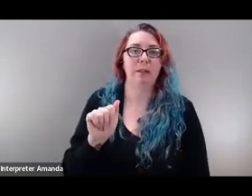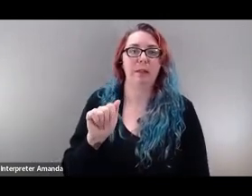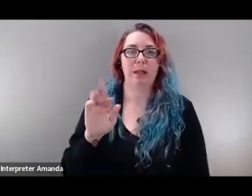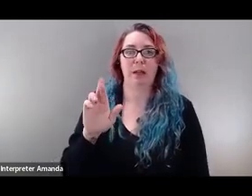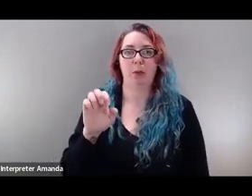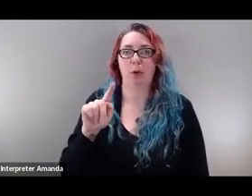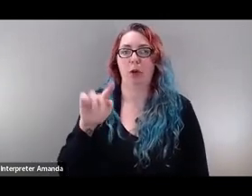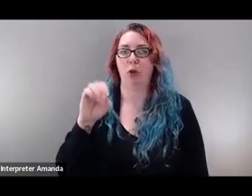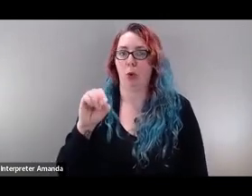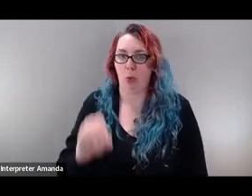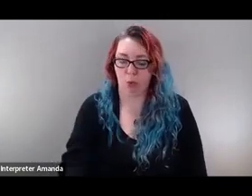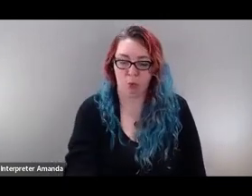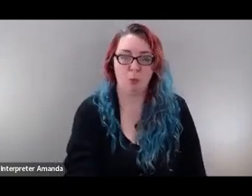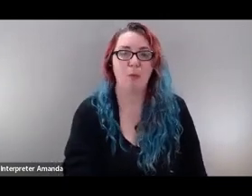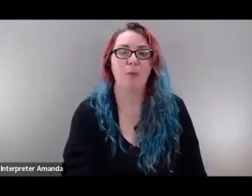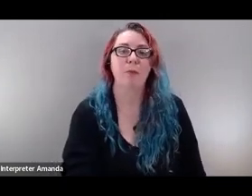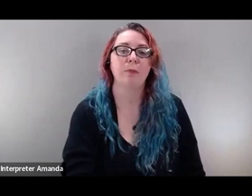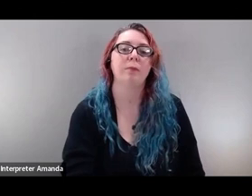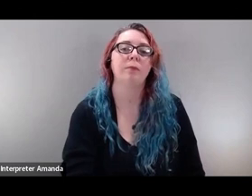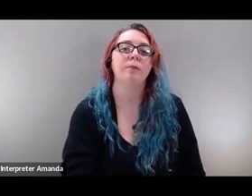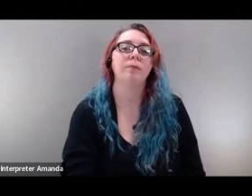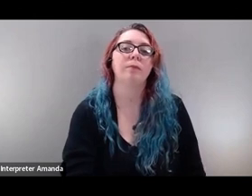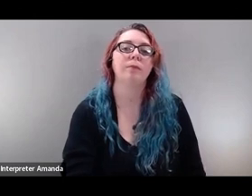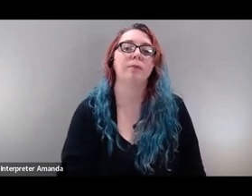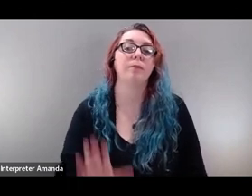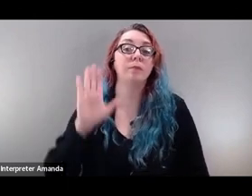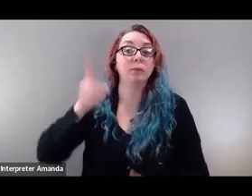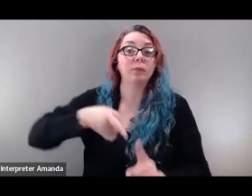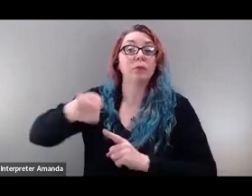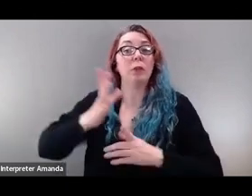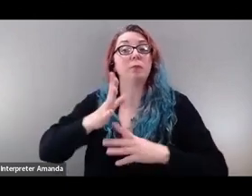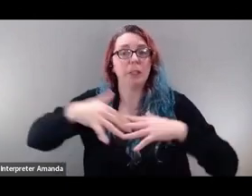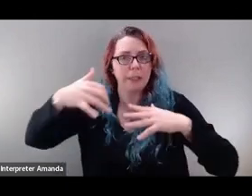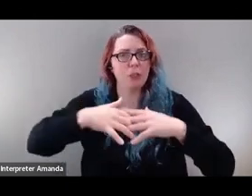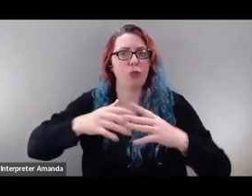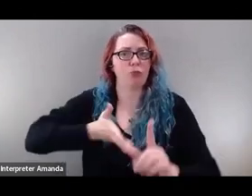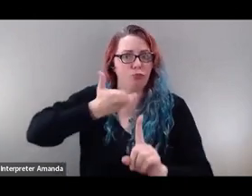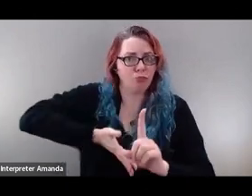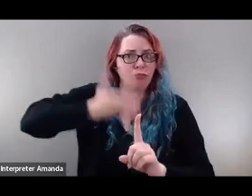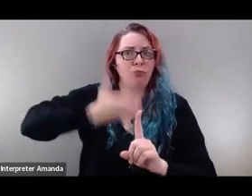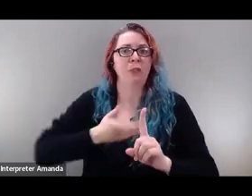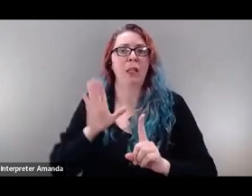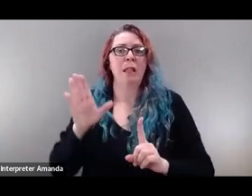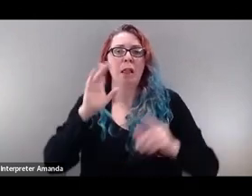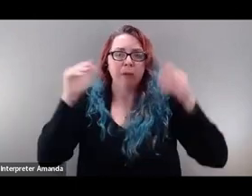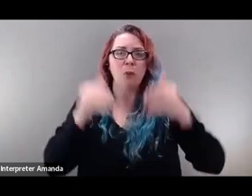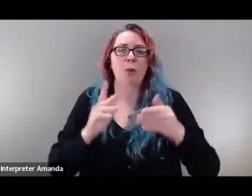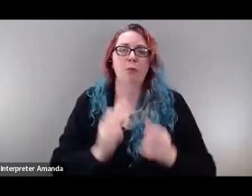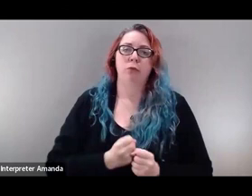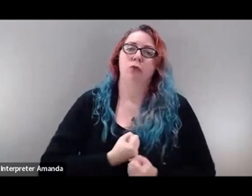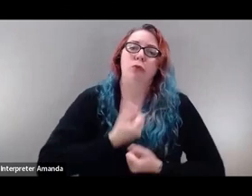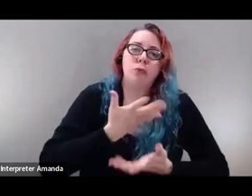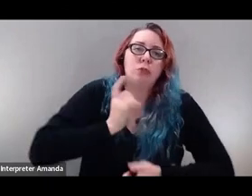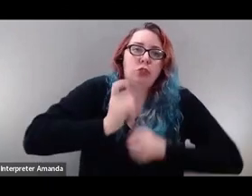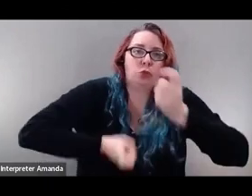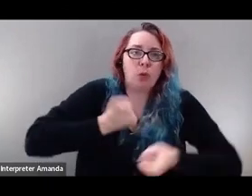relationality through the creation process, aiming at building a decolonized, inclusive